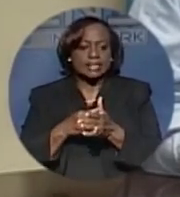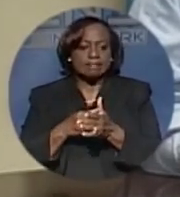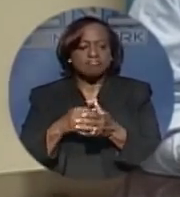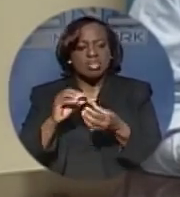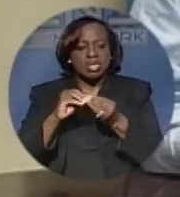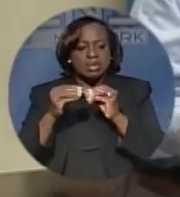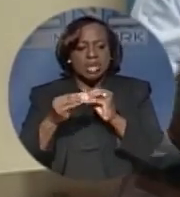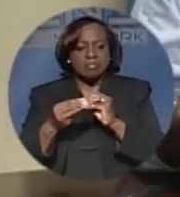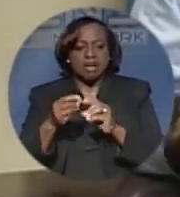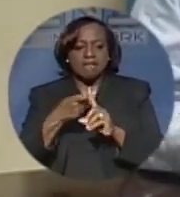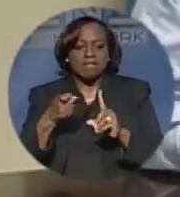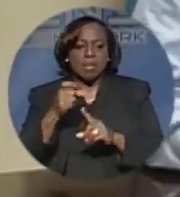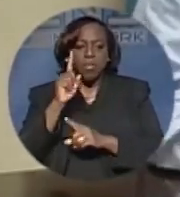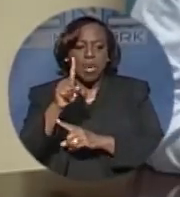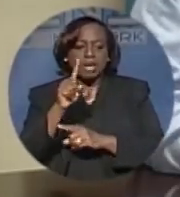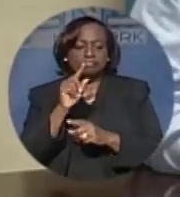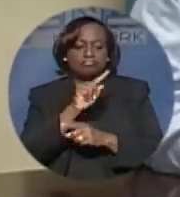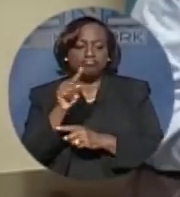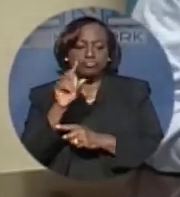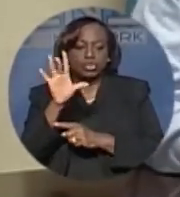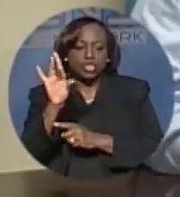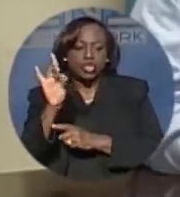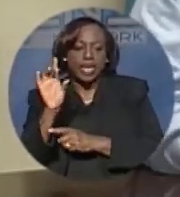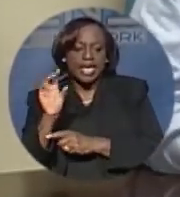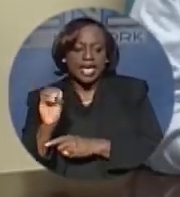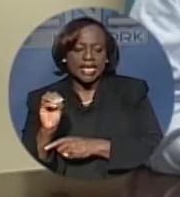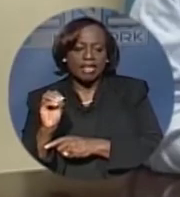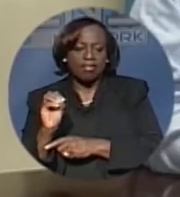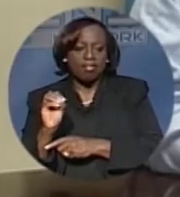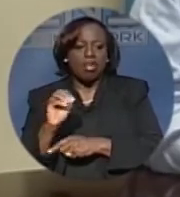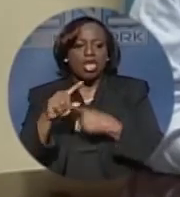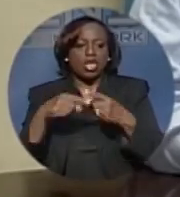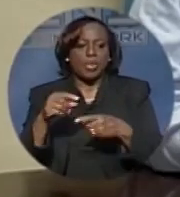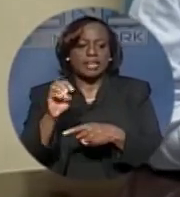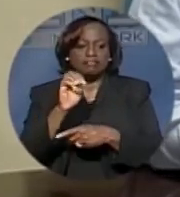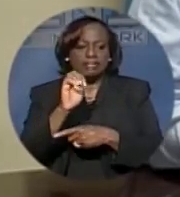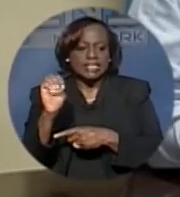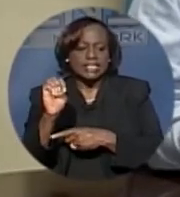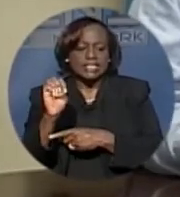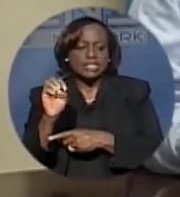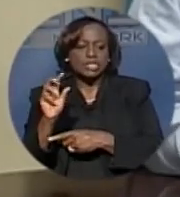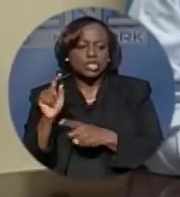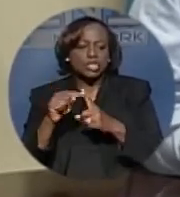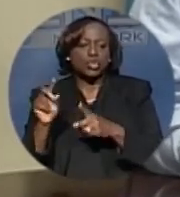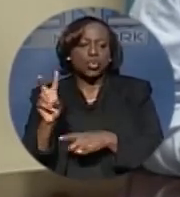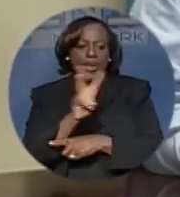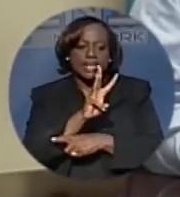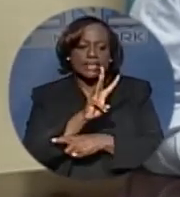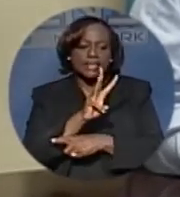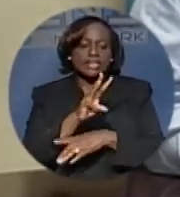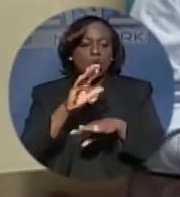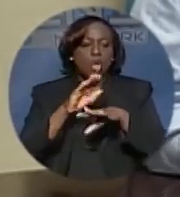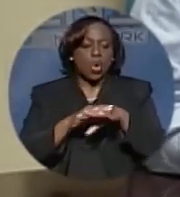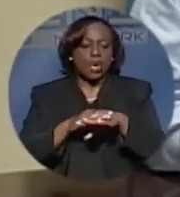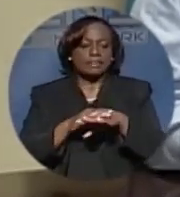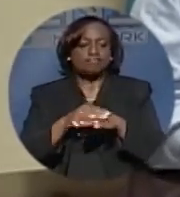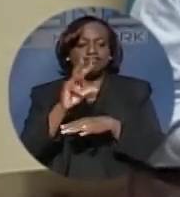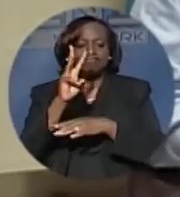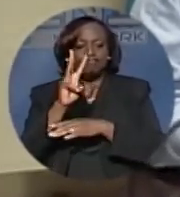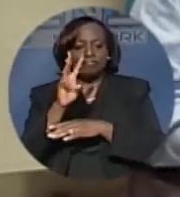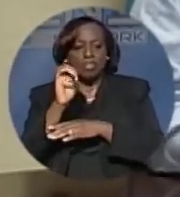numbering from 1 to 80, whatever, going east to west on the website,